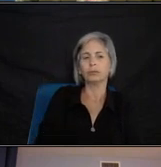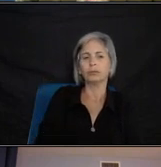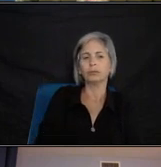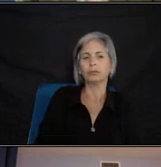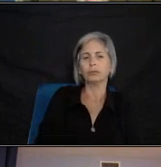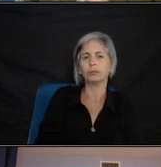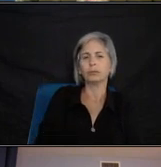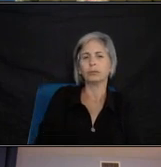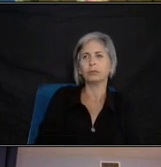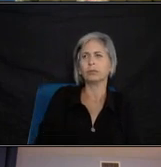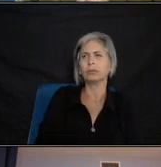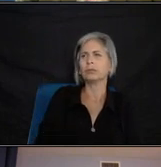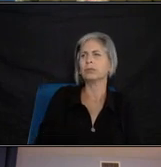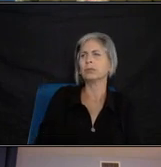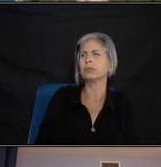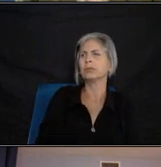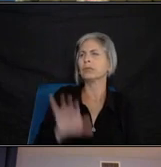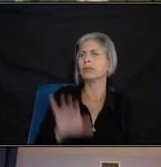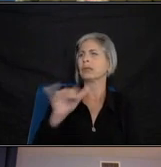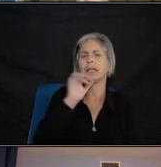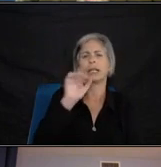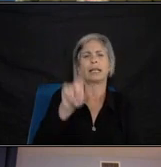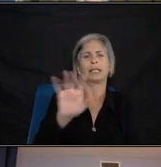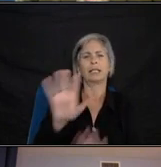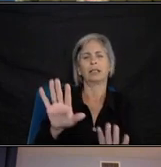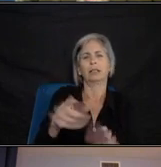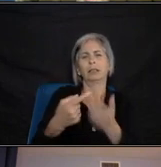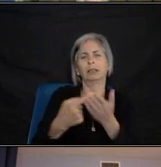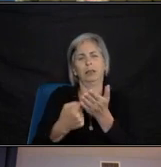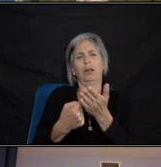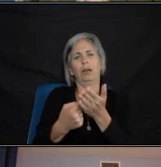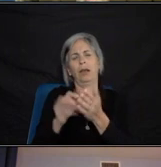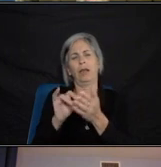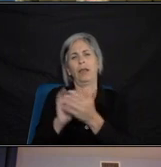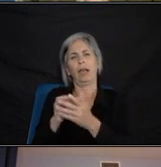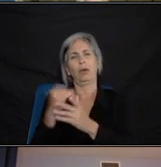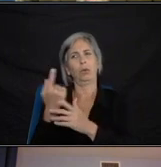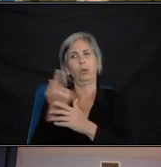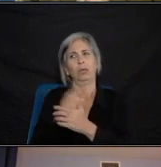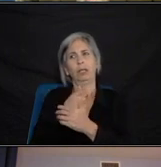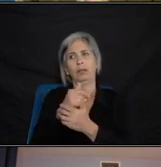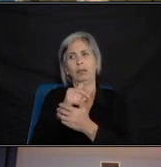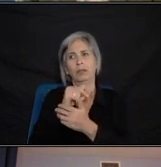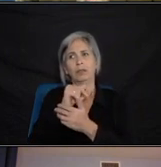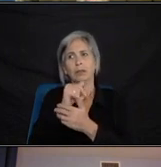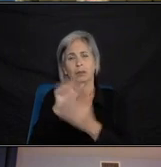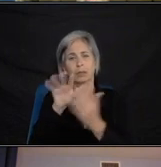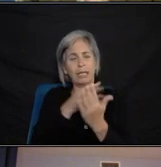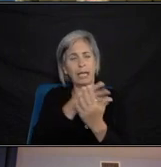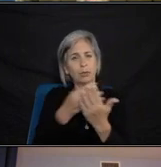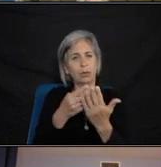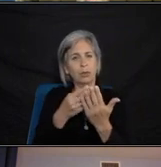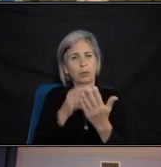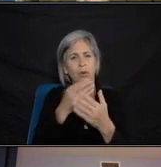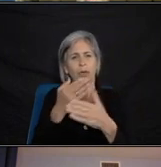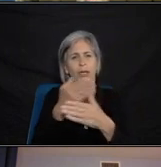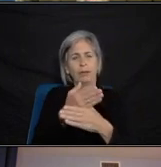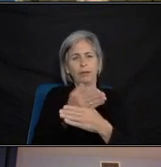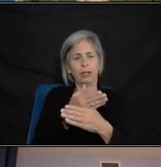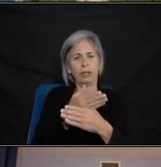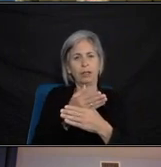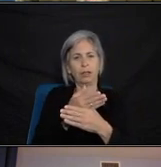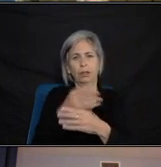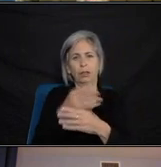Not necessarily. Let's just talk about it. But we'll schedule it so that we don't interfere